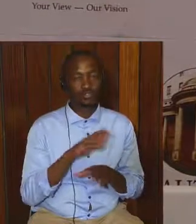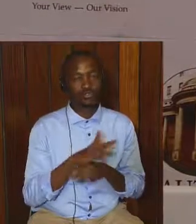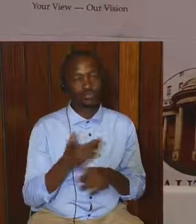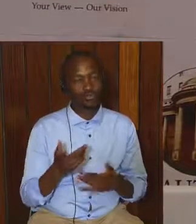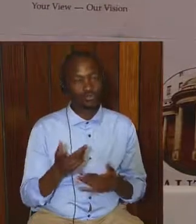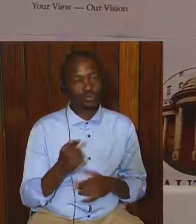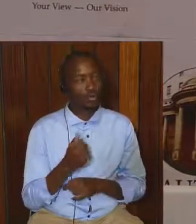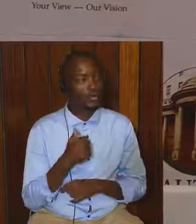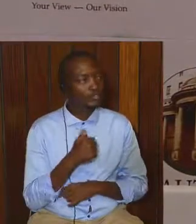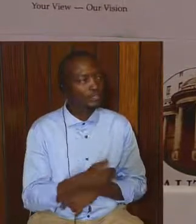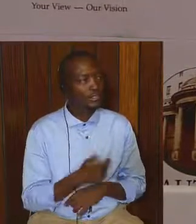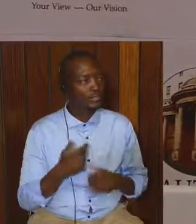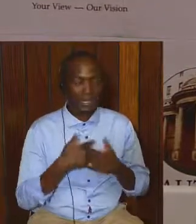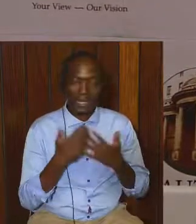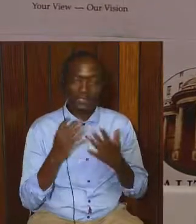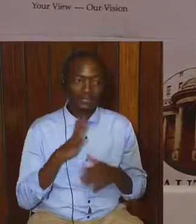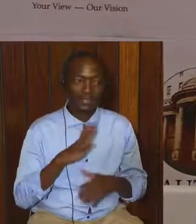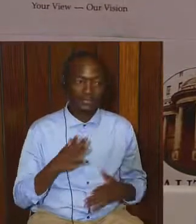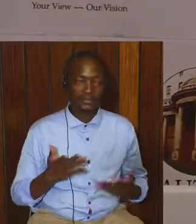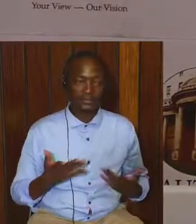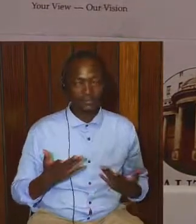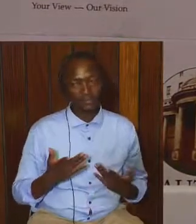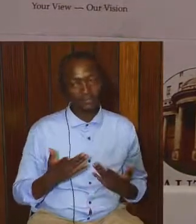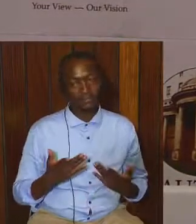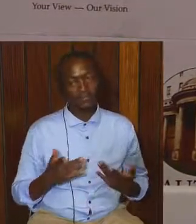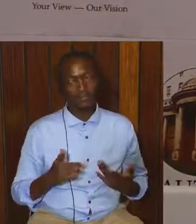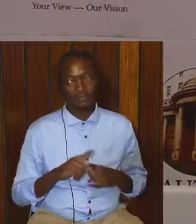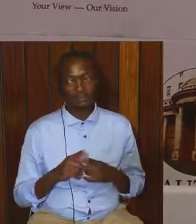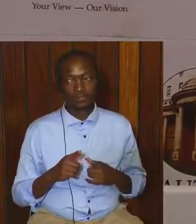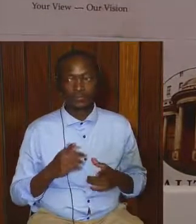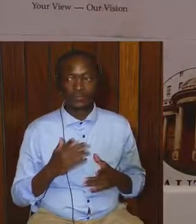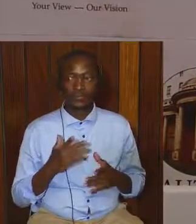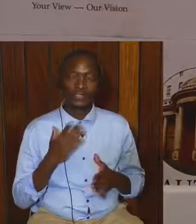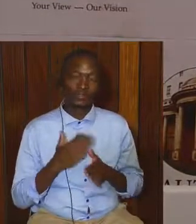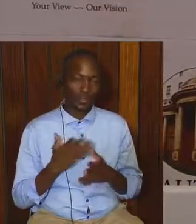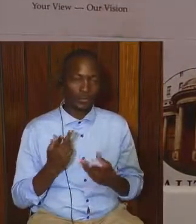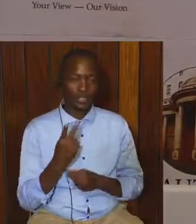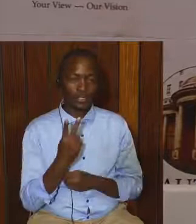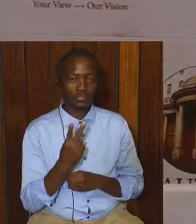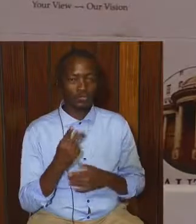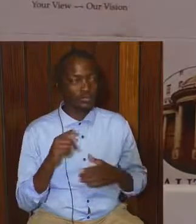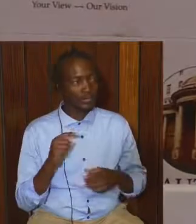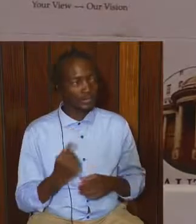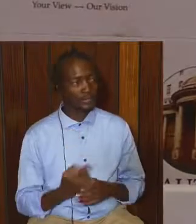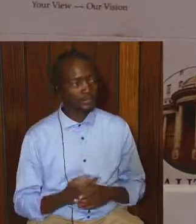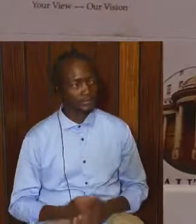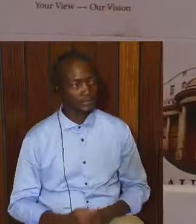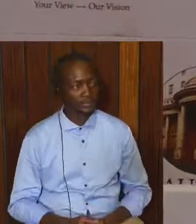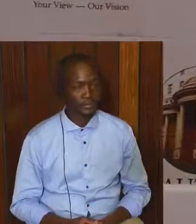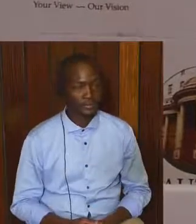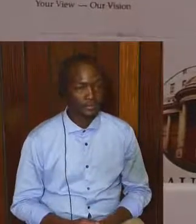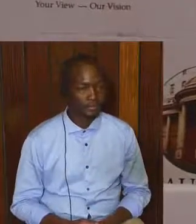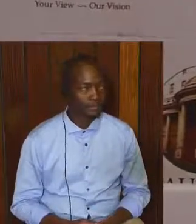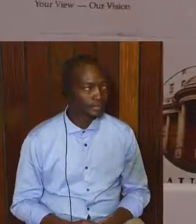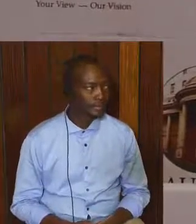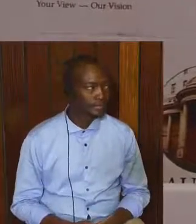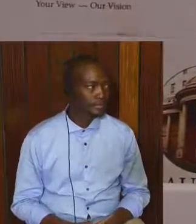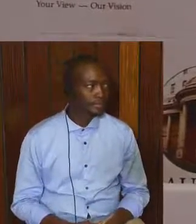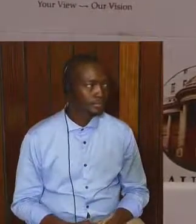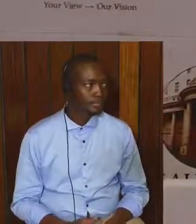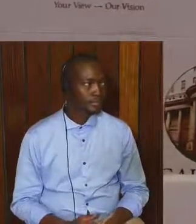if it's yourself, that's fine. But let's deal with those two first, then we'll come back to the others. HOD,